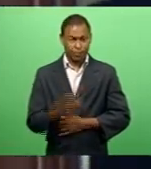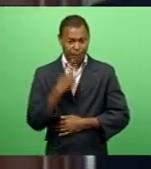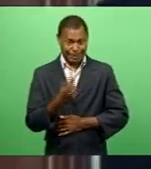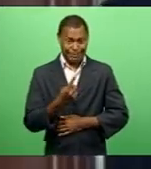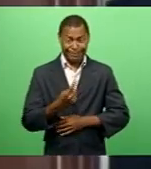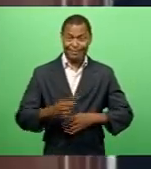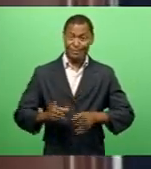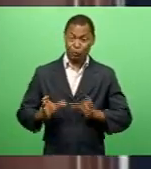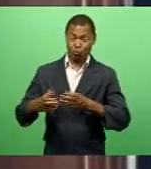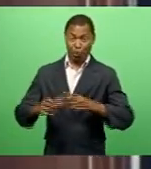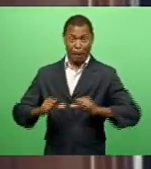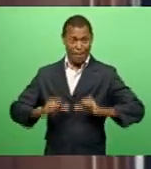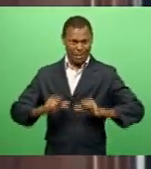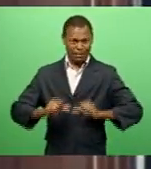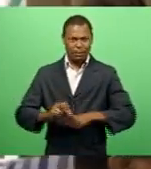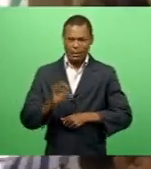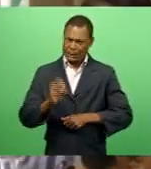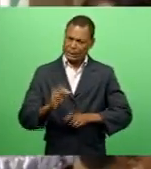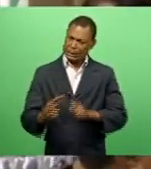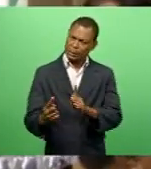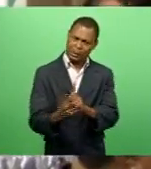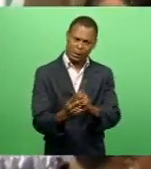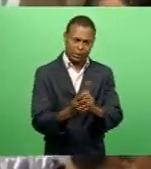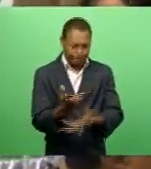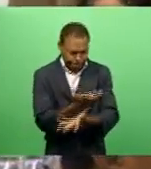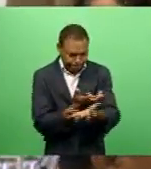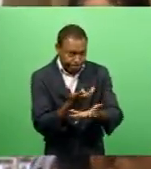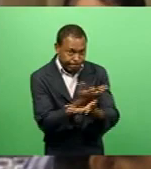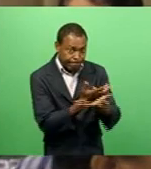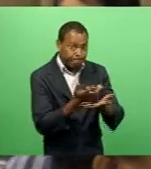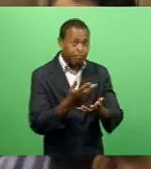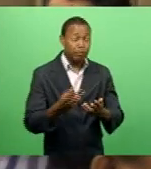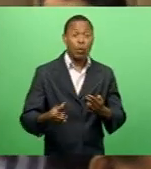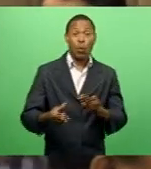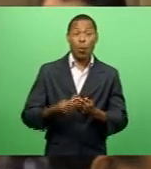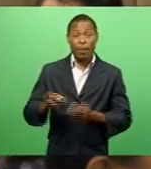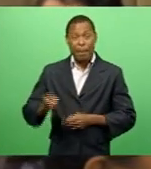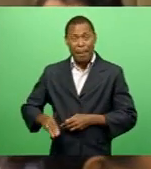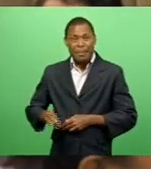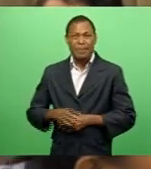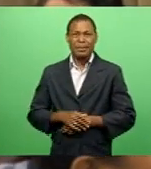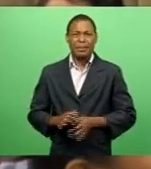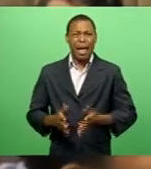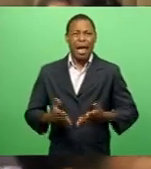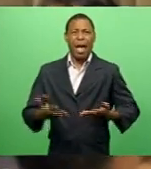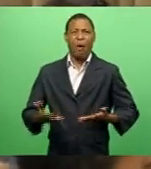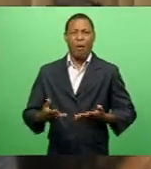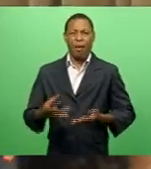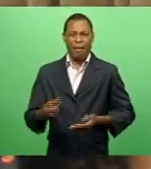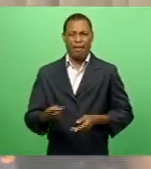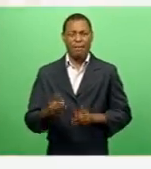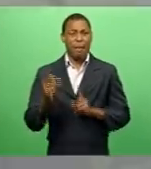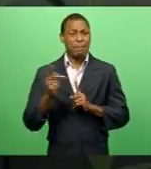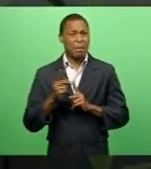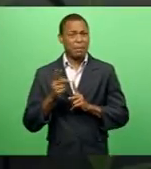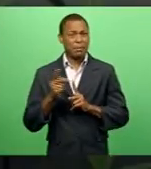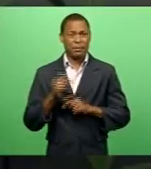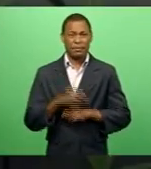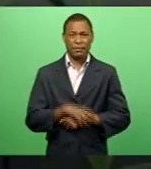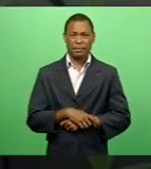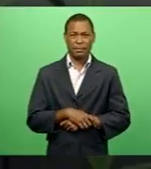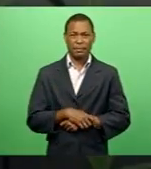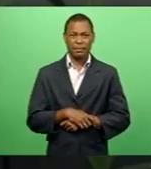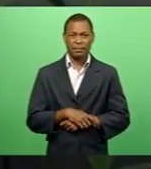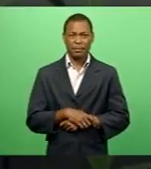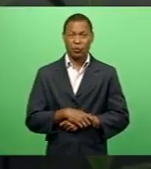president needs to convene a meeting with all SODELPA MPs for the party to diligently serve its purpose. The quicker the House